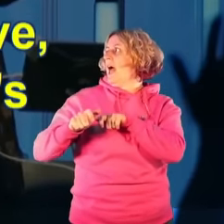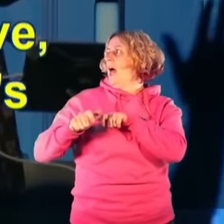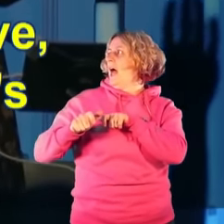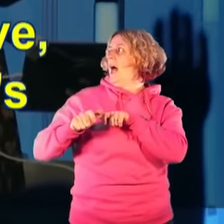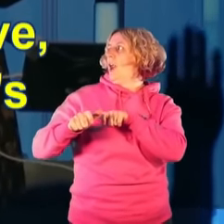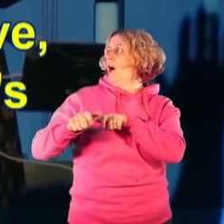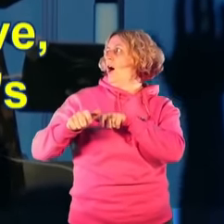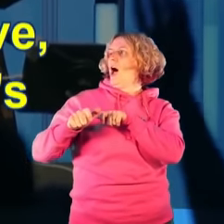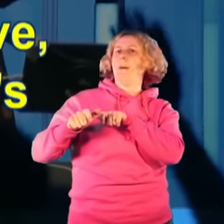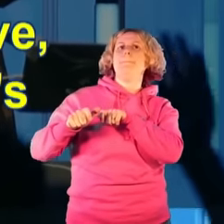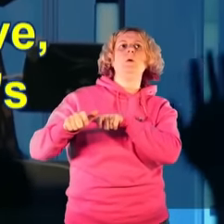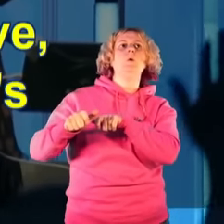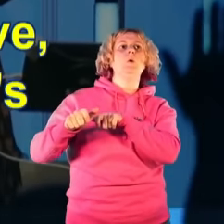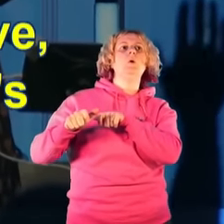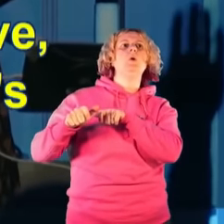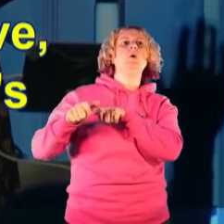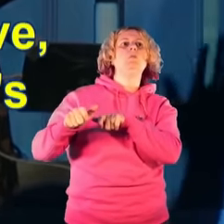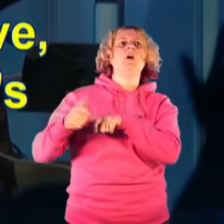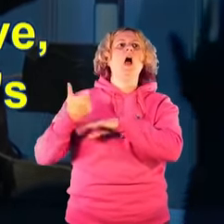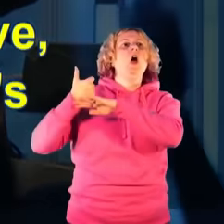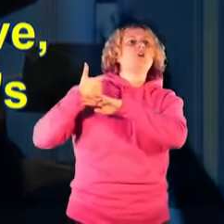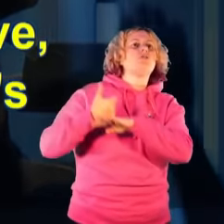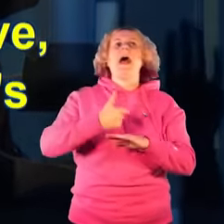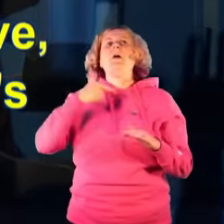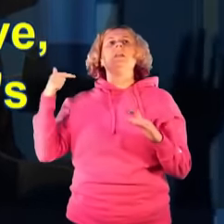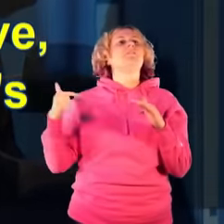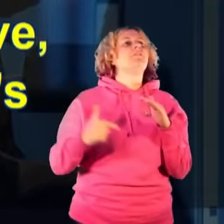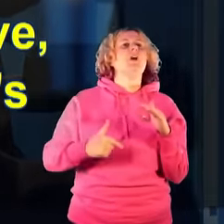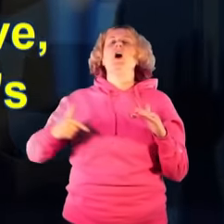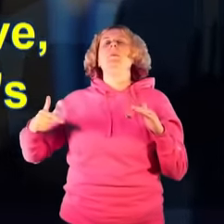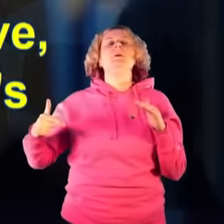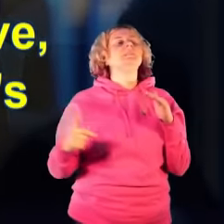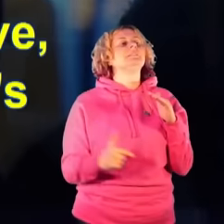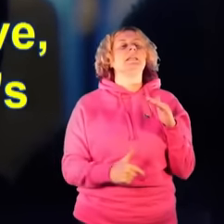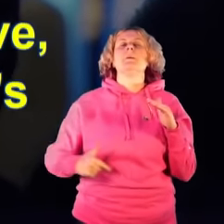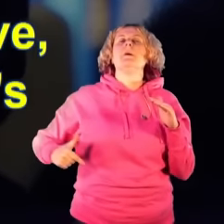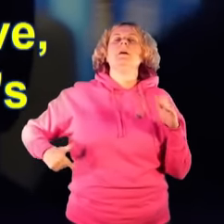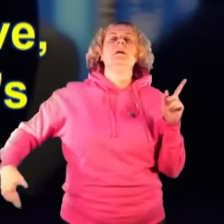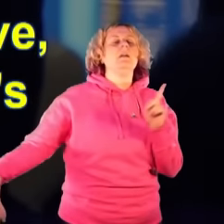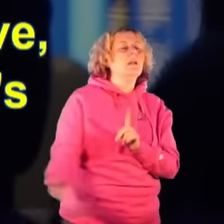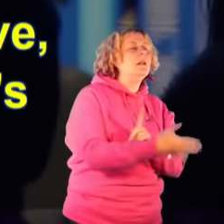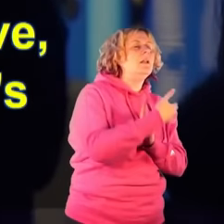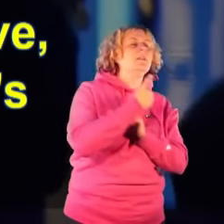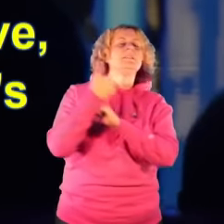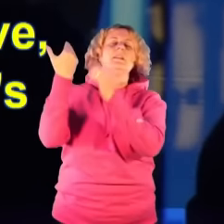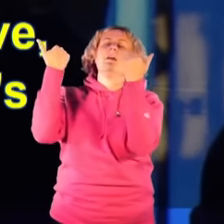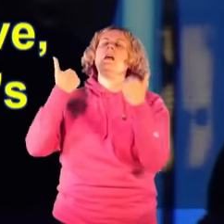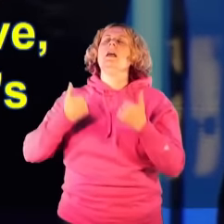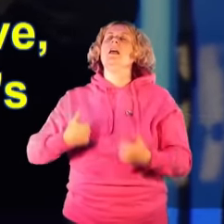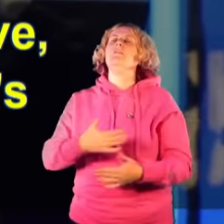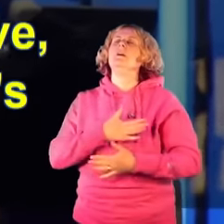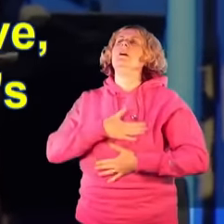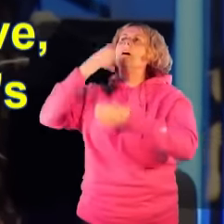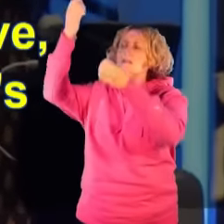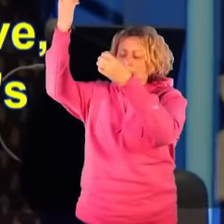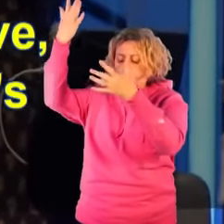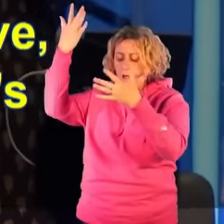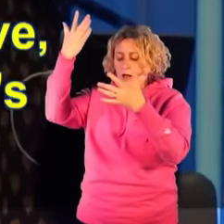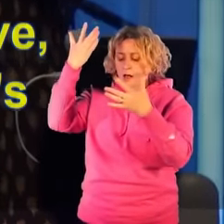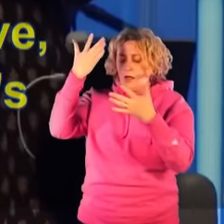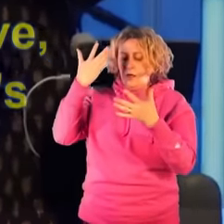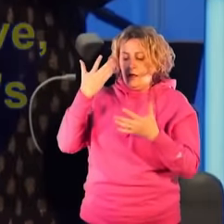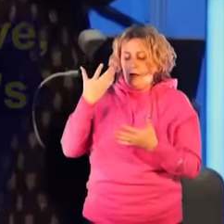which cannot move, grounded firm and deep in the